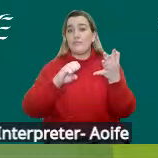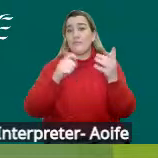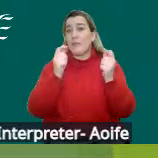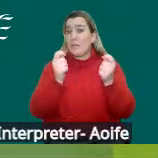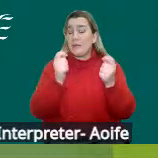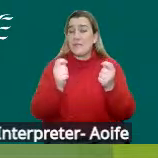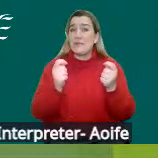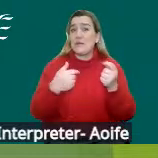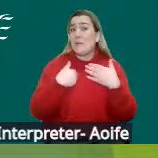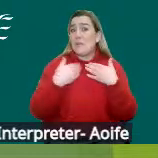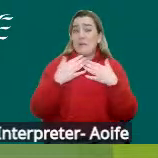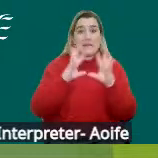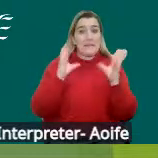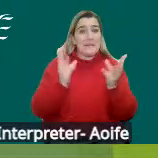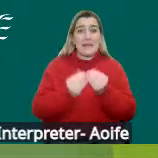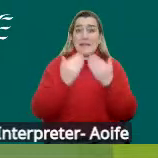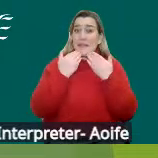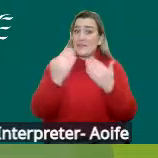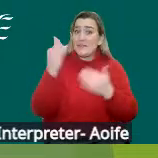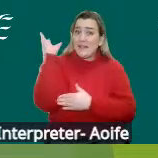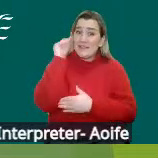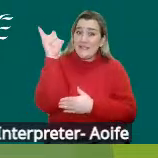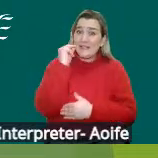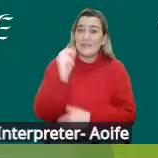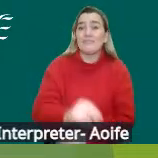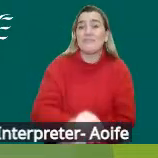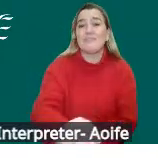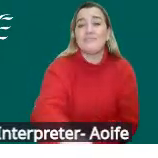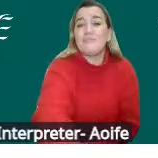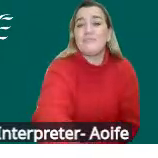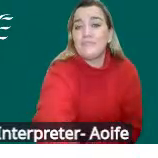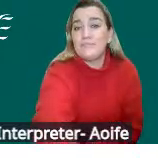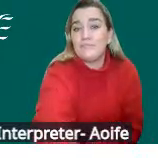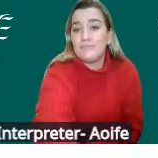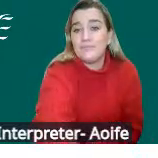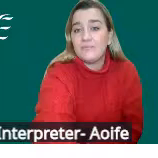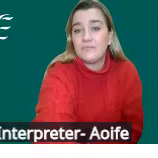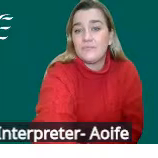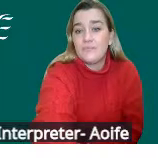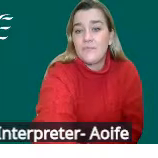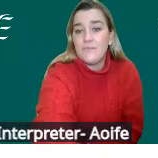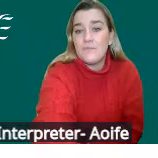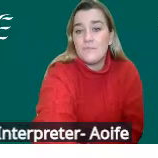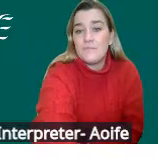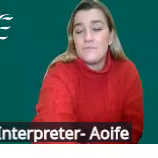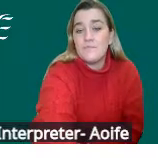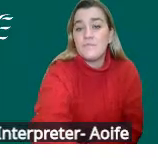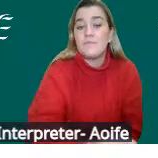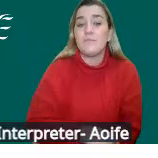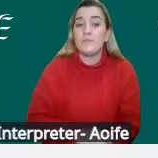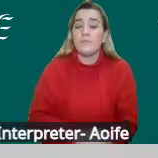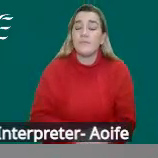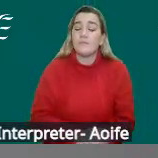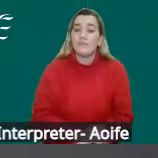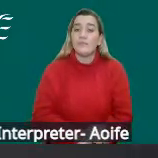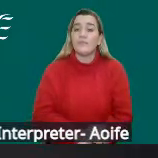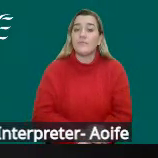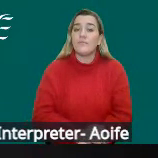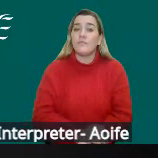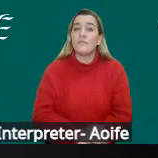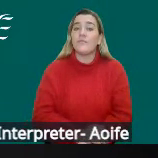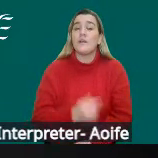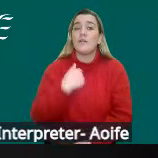listening. So I was thrown into an